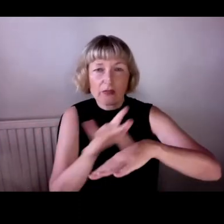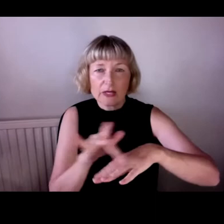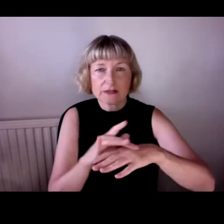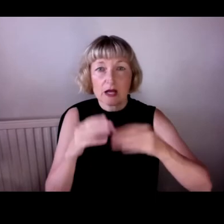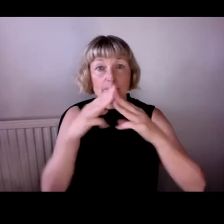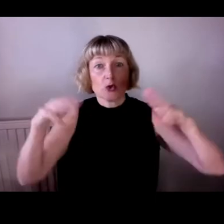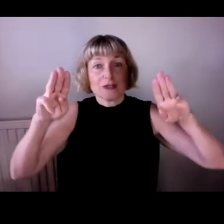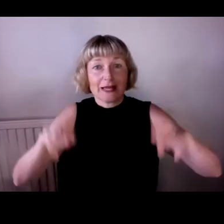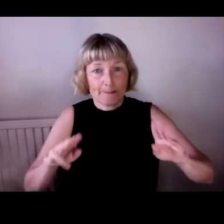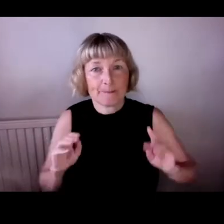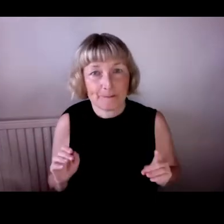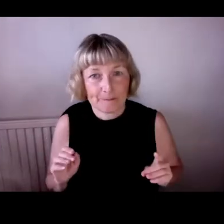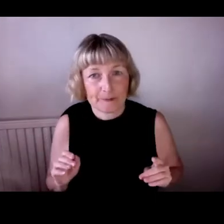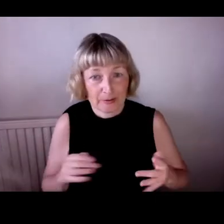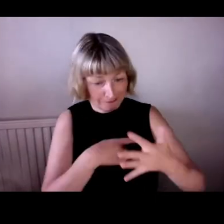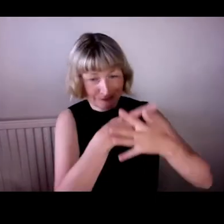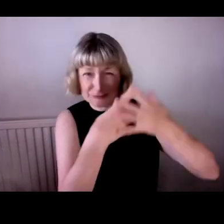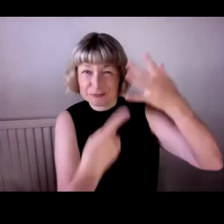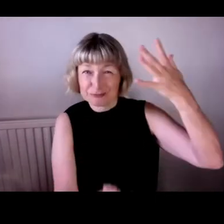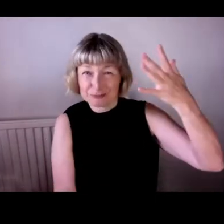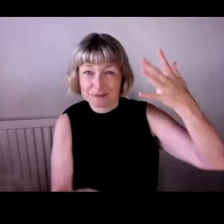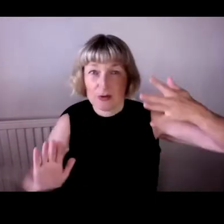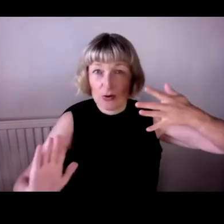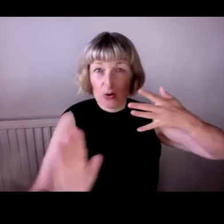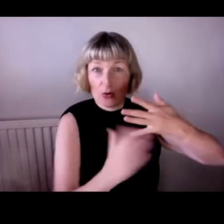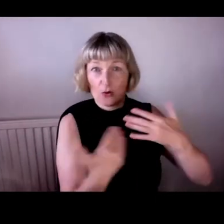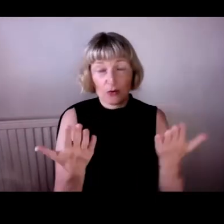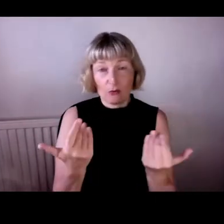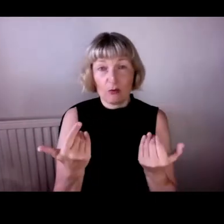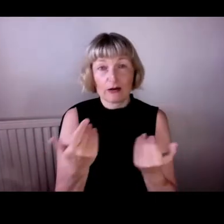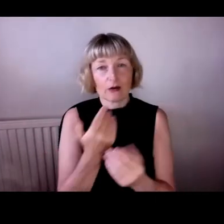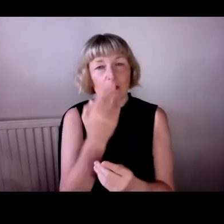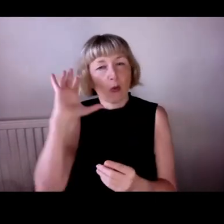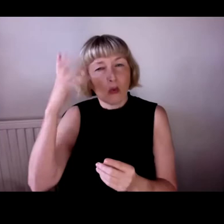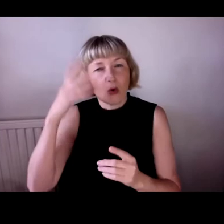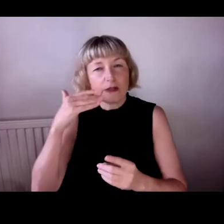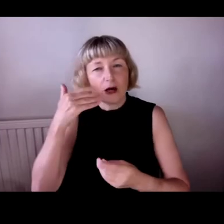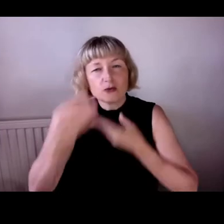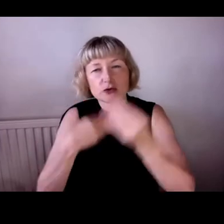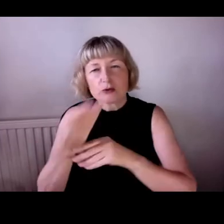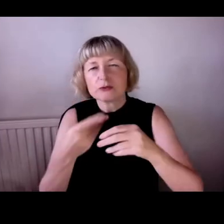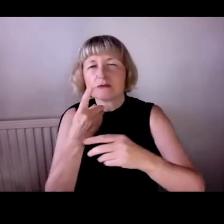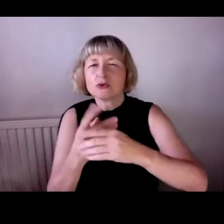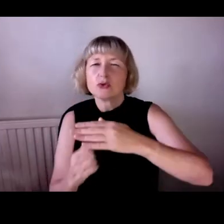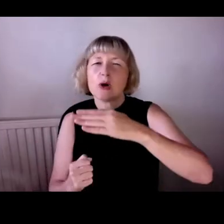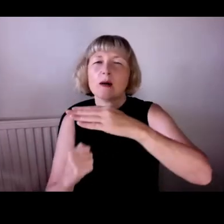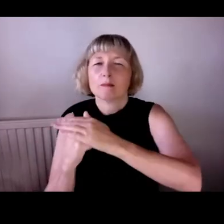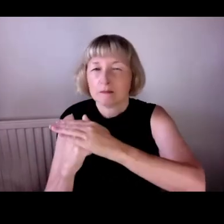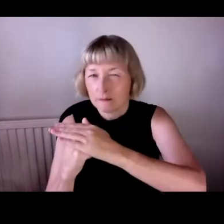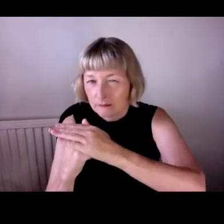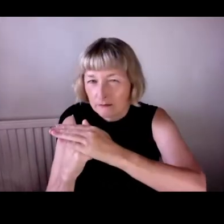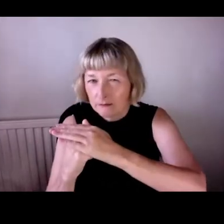and galleries. All of those places welcome audio description to a certain degree. There are some places that we're